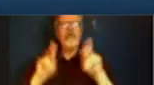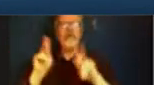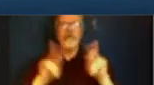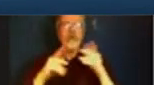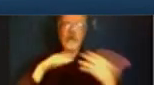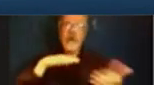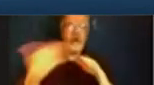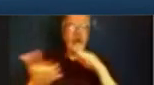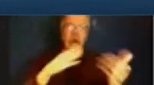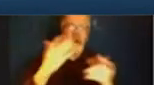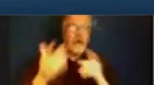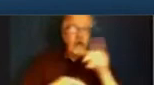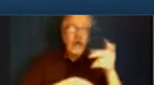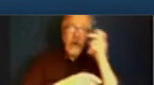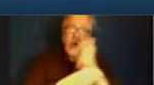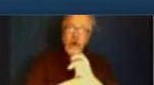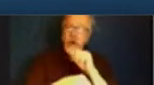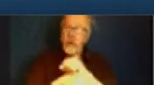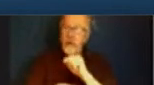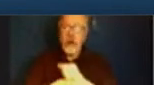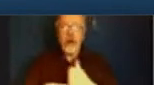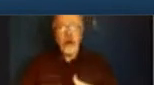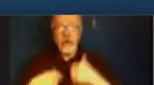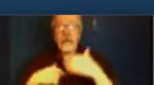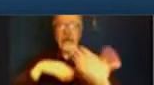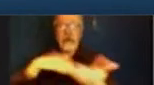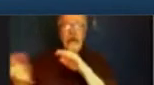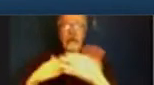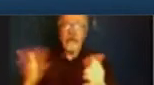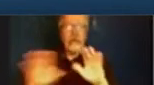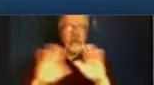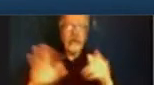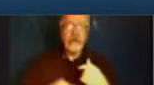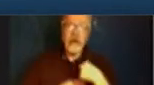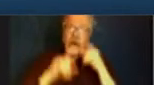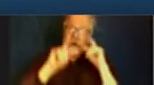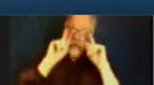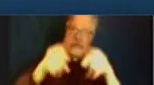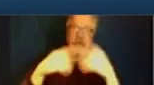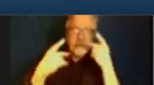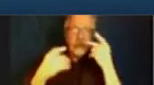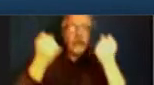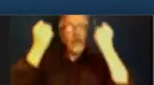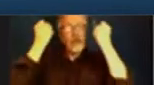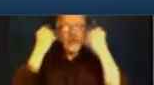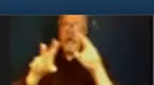I've indicated, I've gone to too many funerals of people in state service,